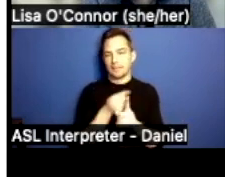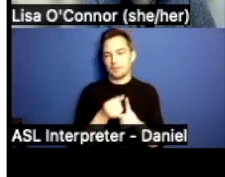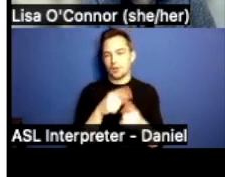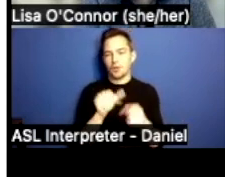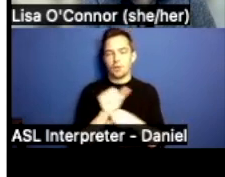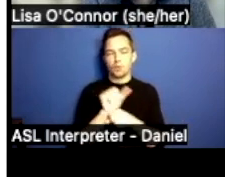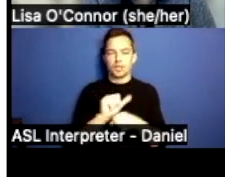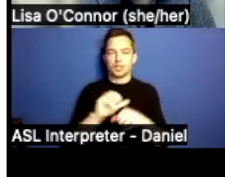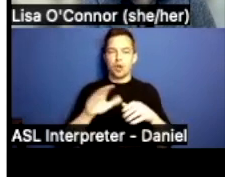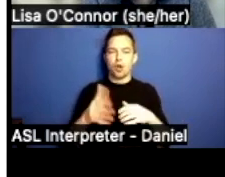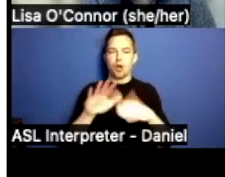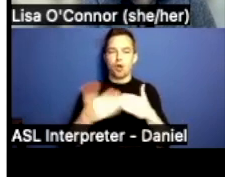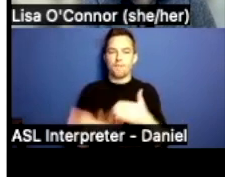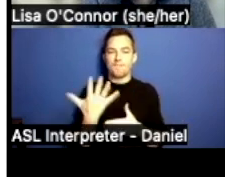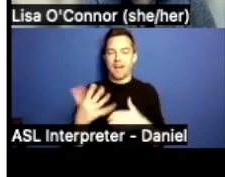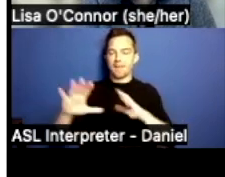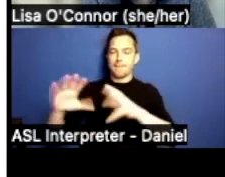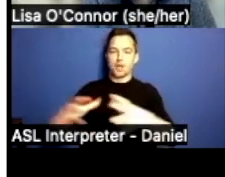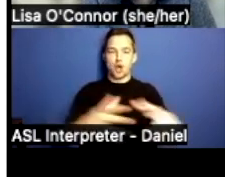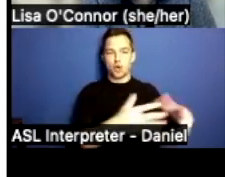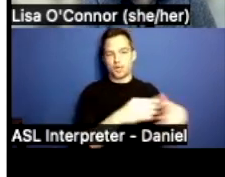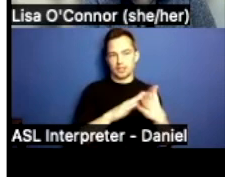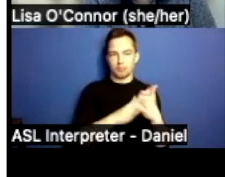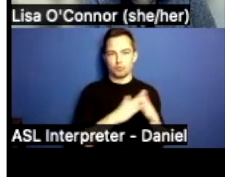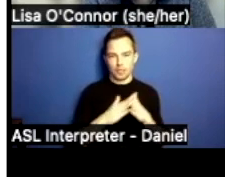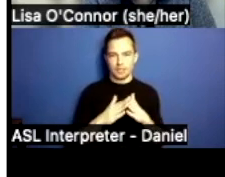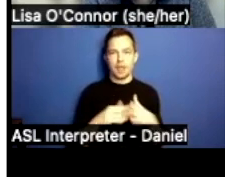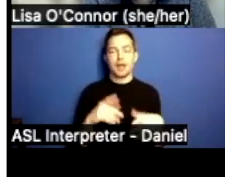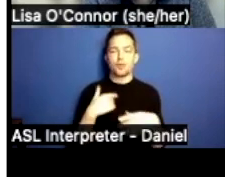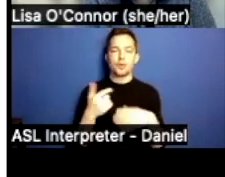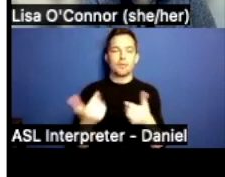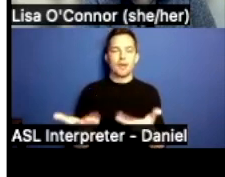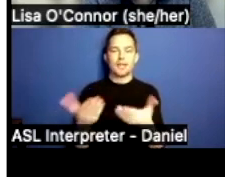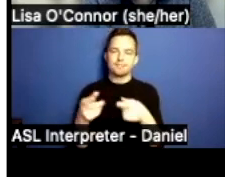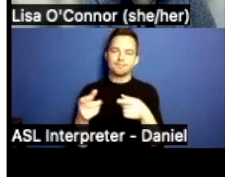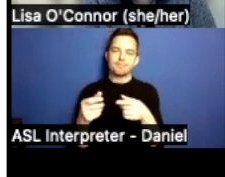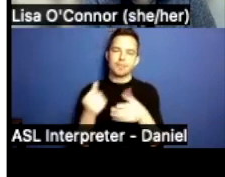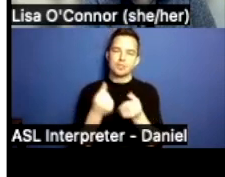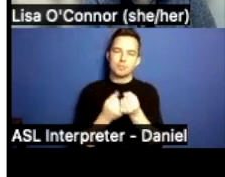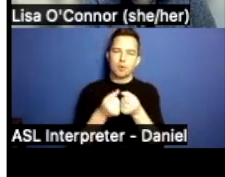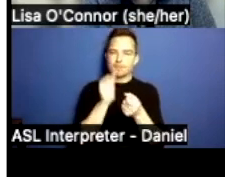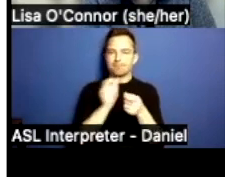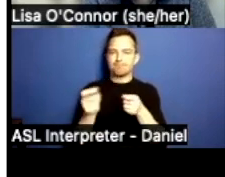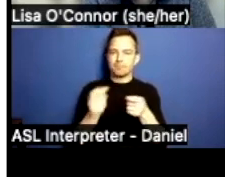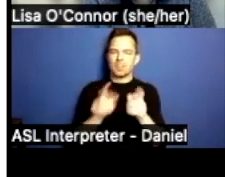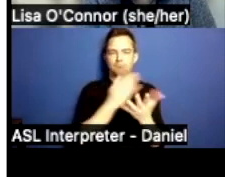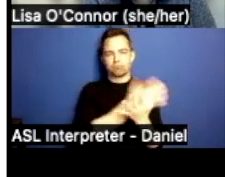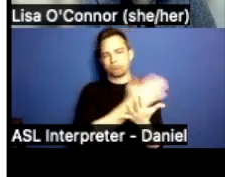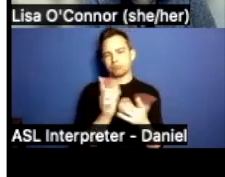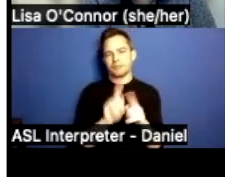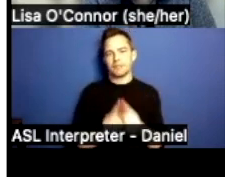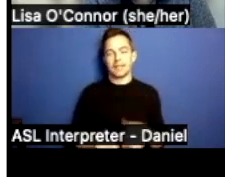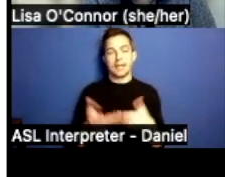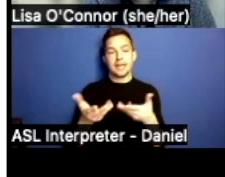boroughs of the city. So we provide healing and support for people who've experienced a wide range of things, including